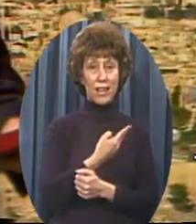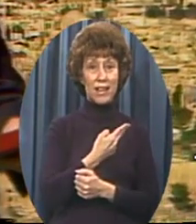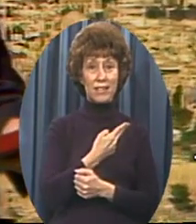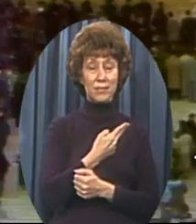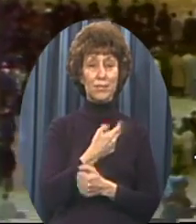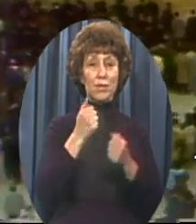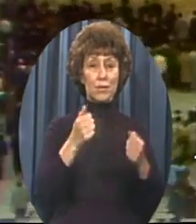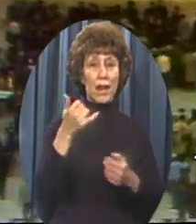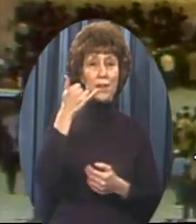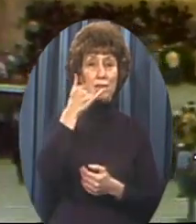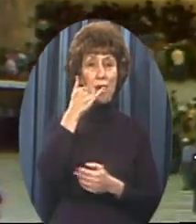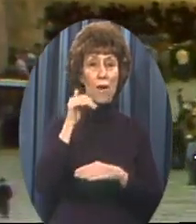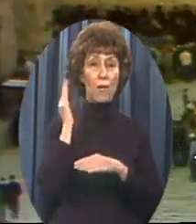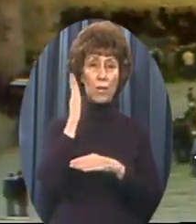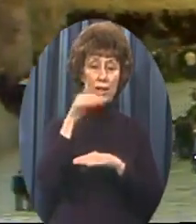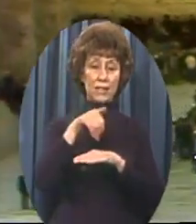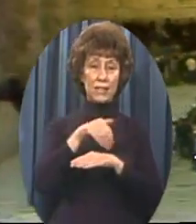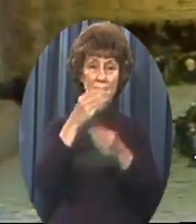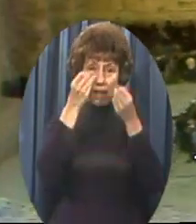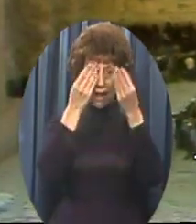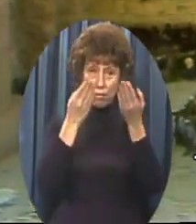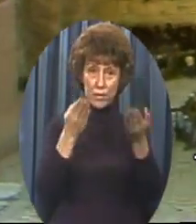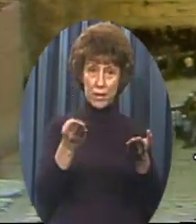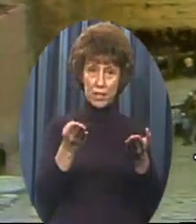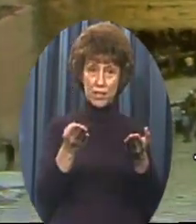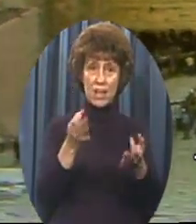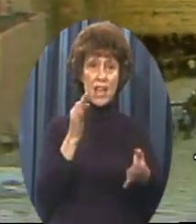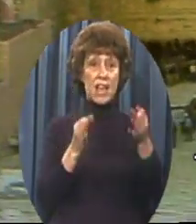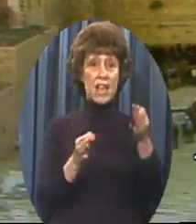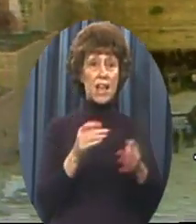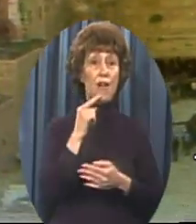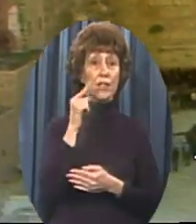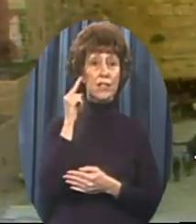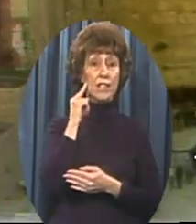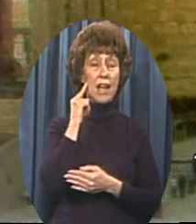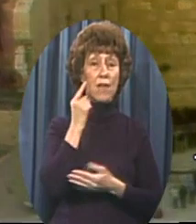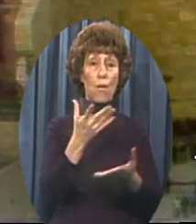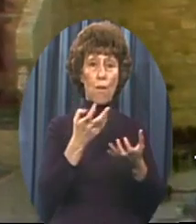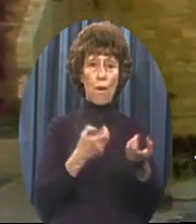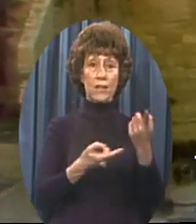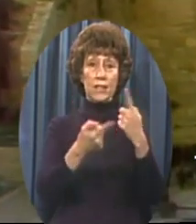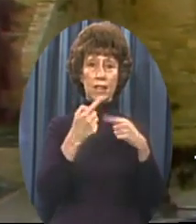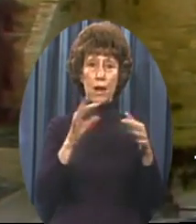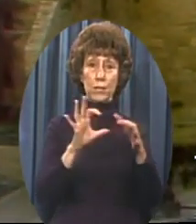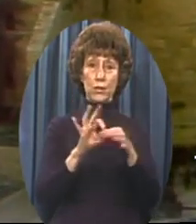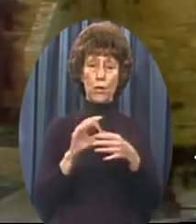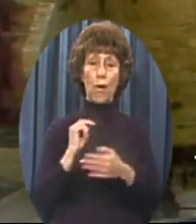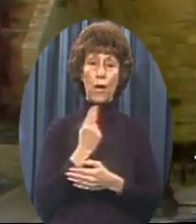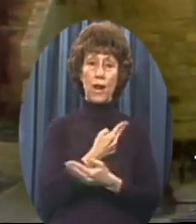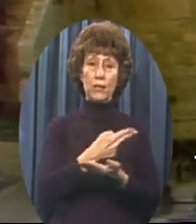our toll-free number, and we will send you that Holy Land brochure,